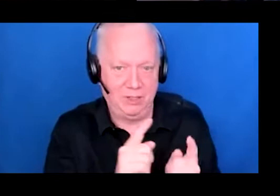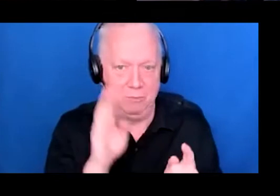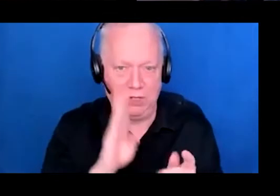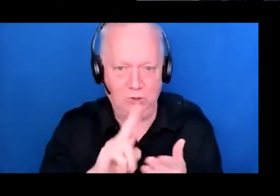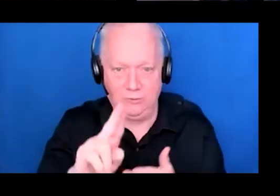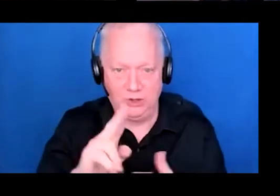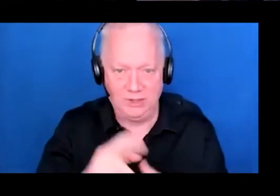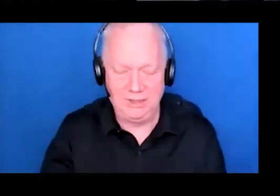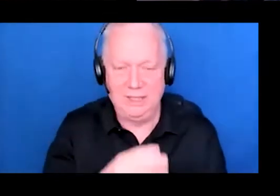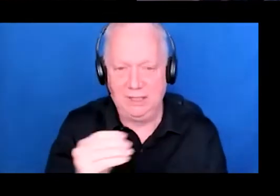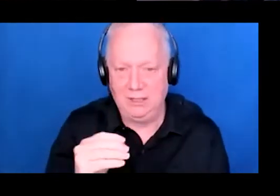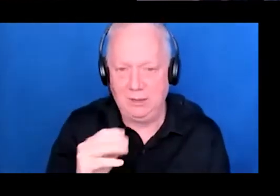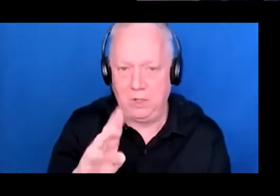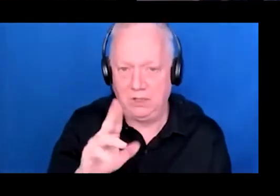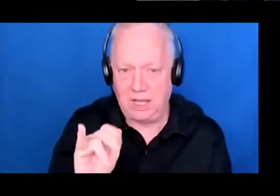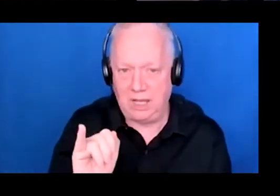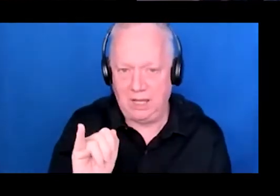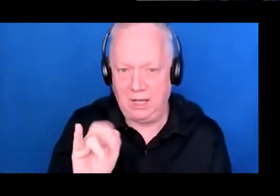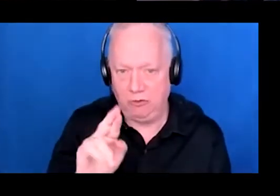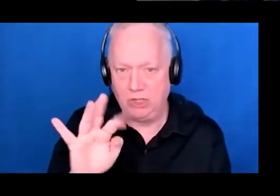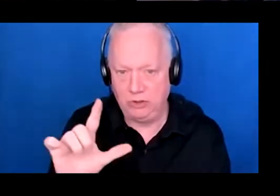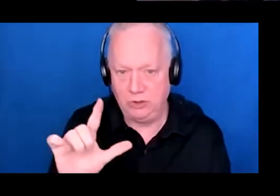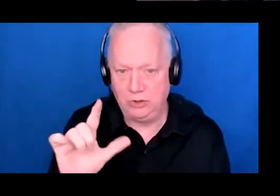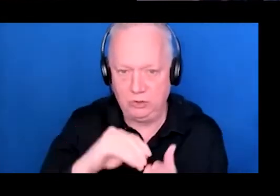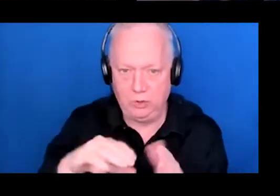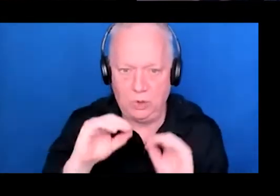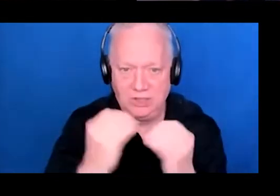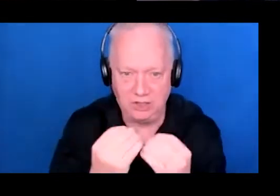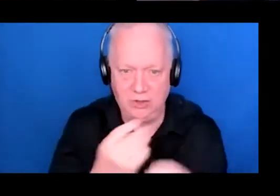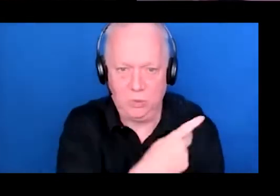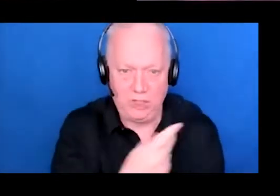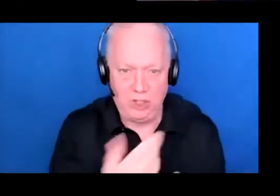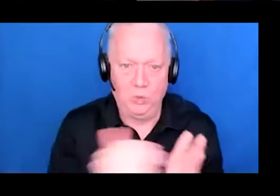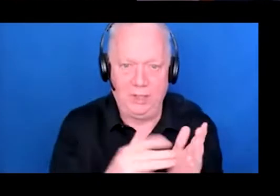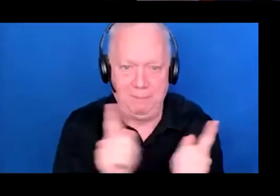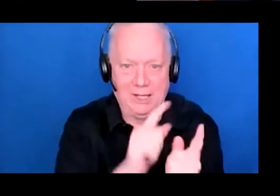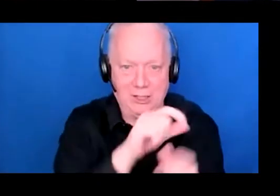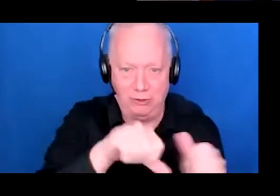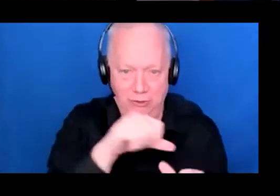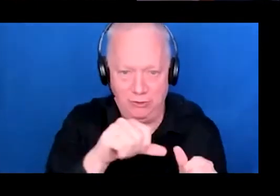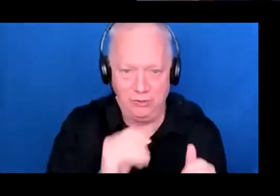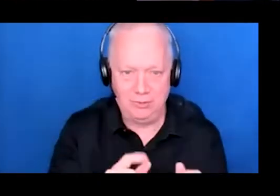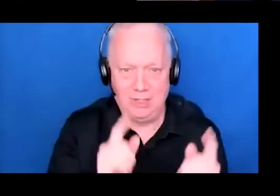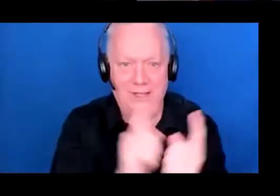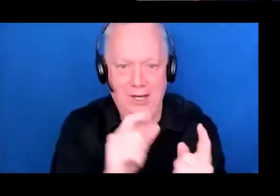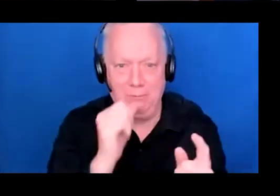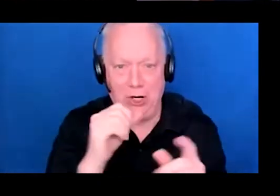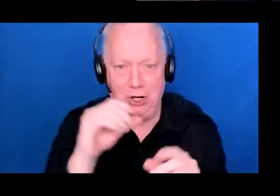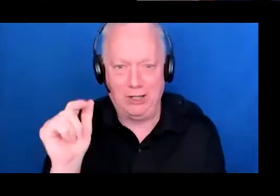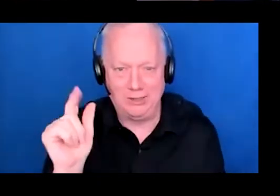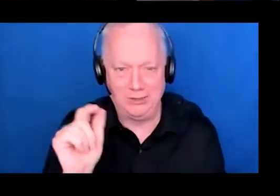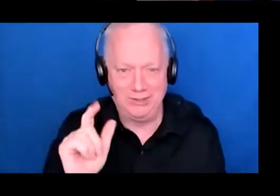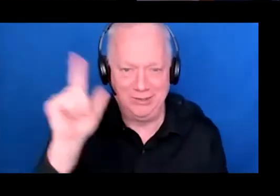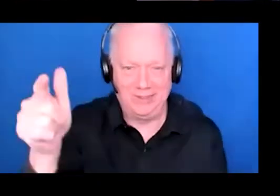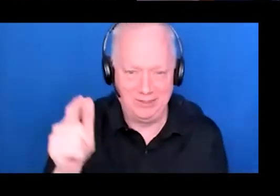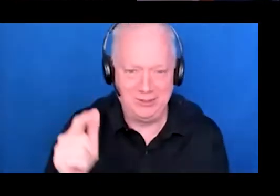University in a multiracial students organization. And we re-met each other at a bar in Los Angeles. So it was a